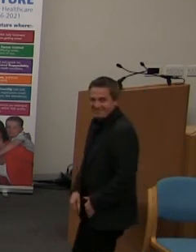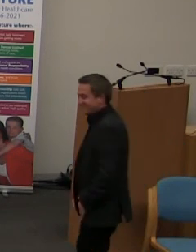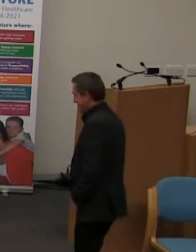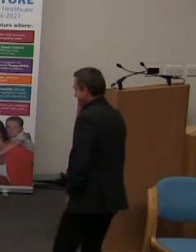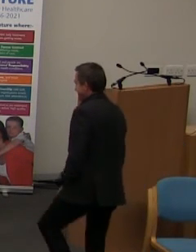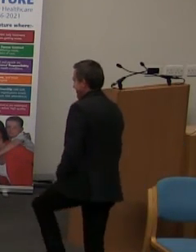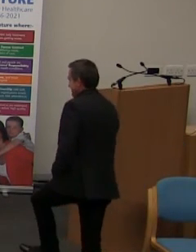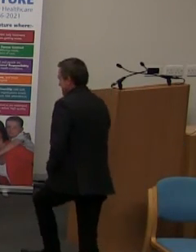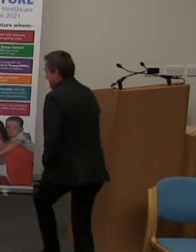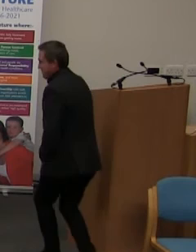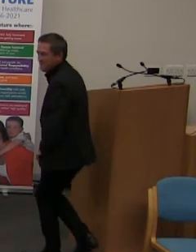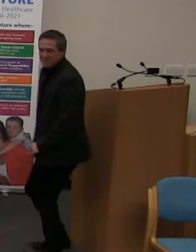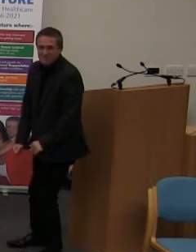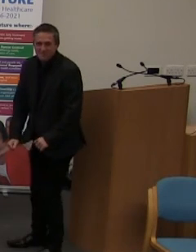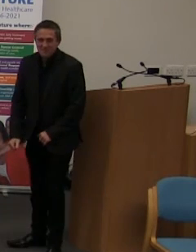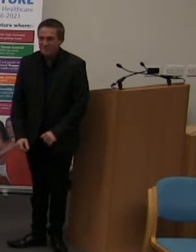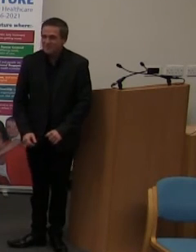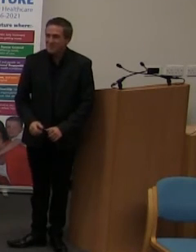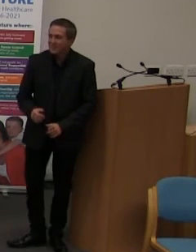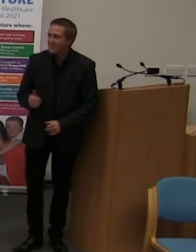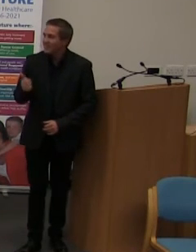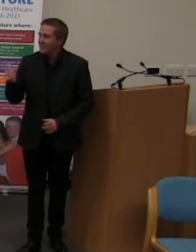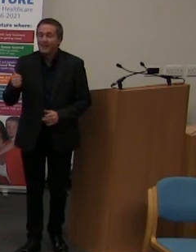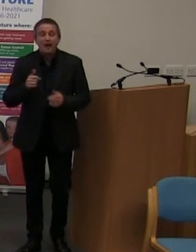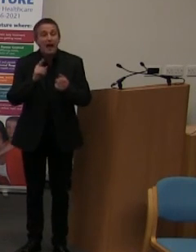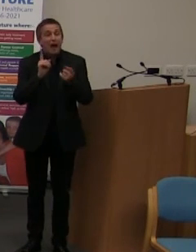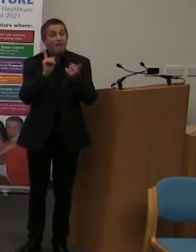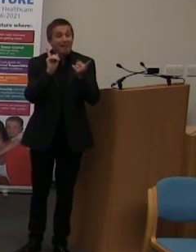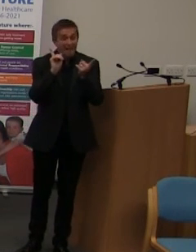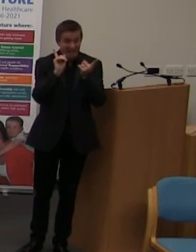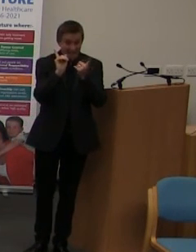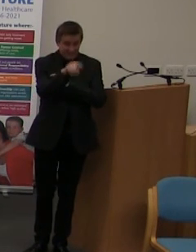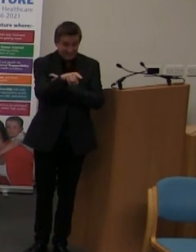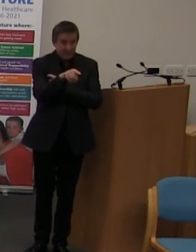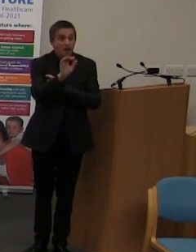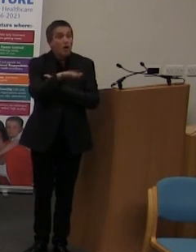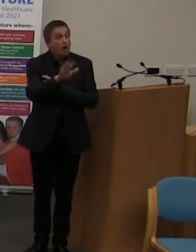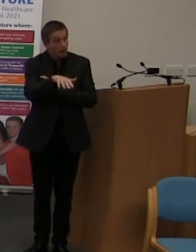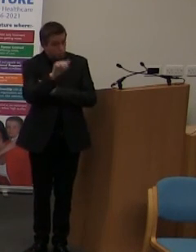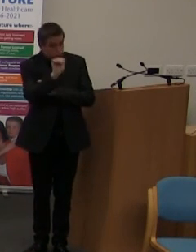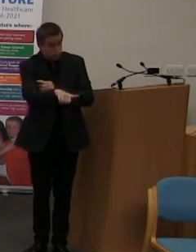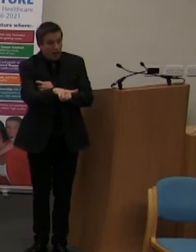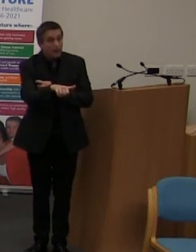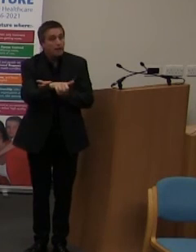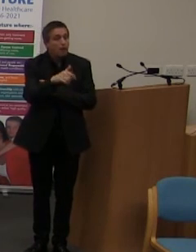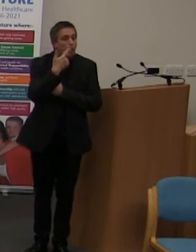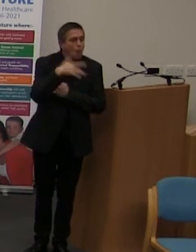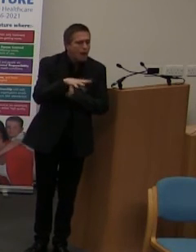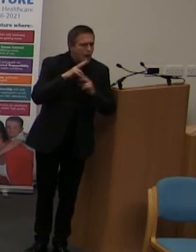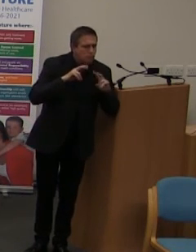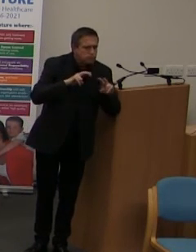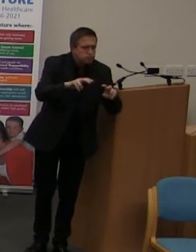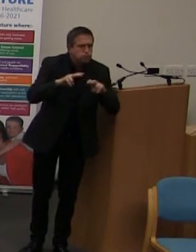I shall give some version of an answer, and maybe others might want to help me. But we have started measuring this in a more in a